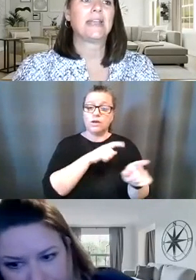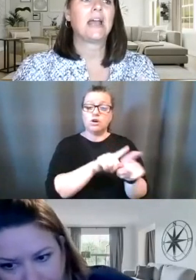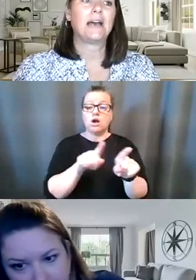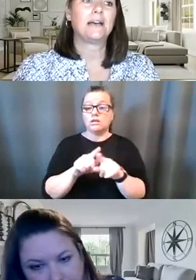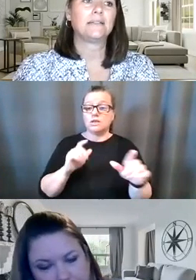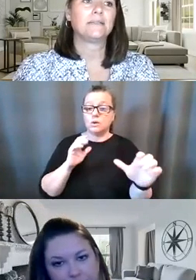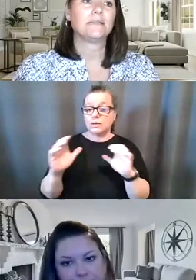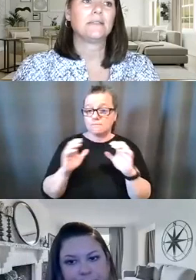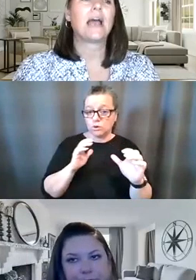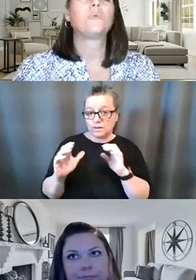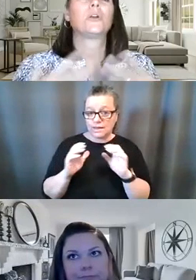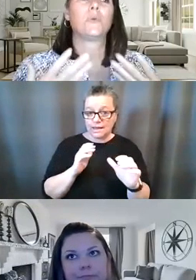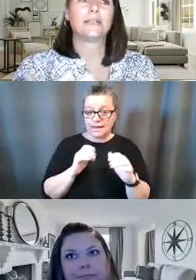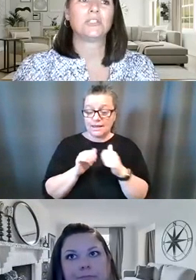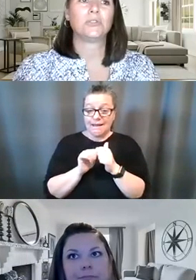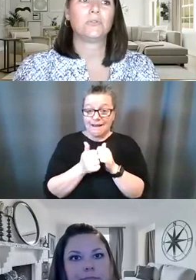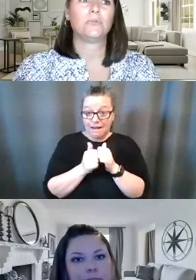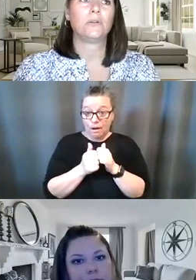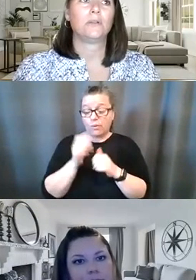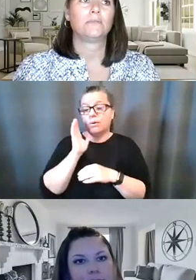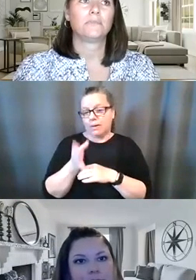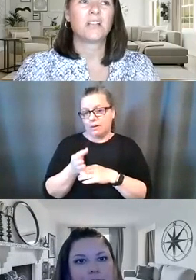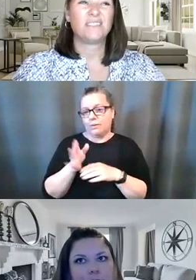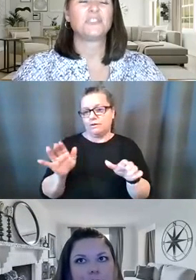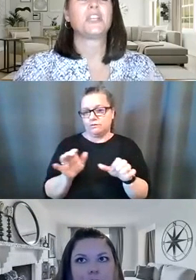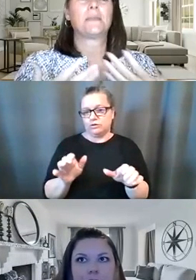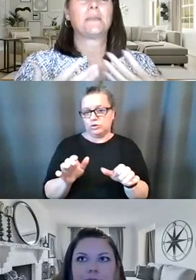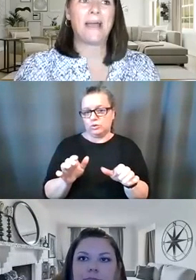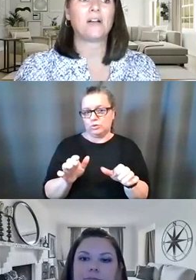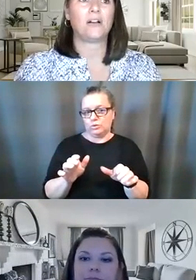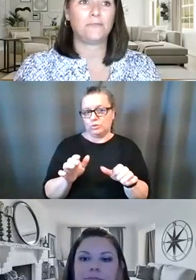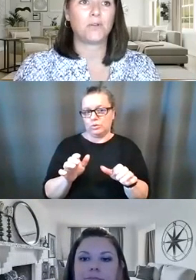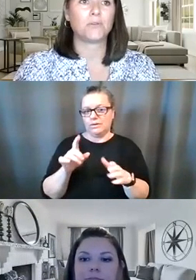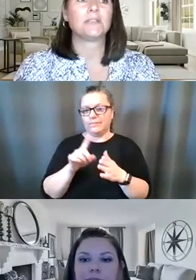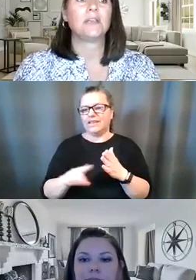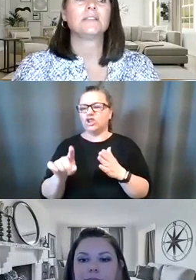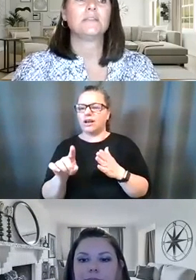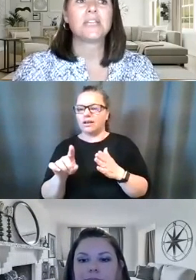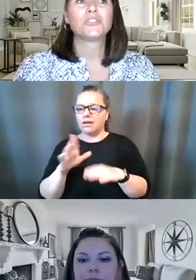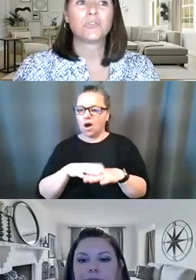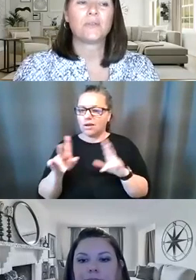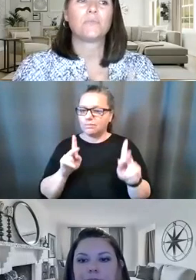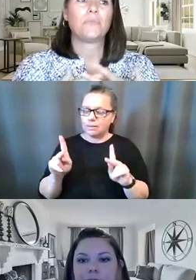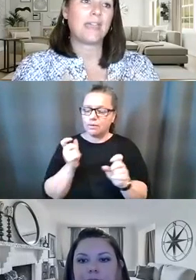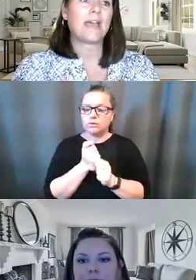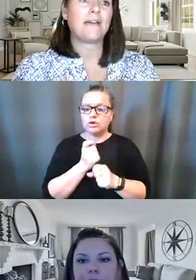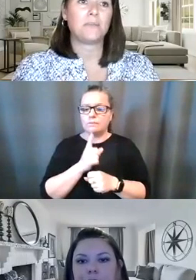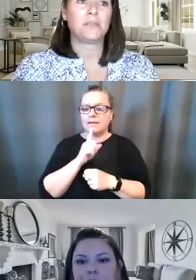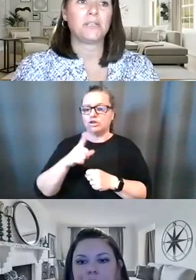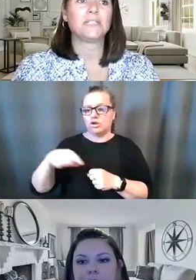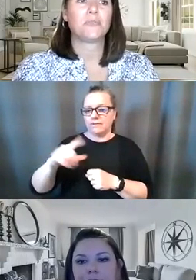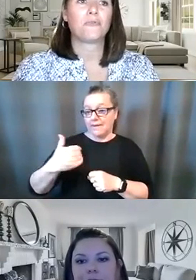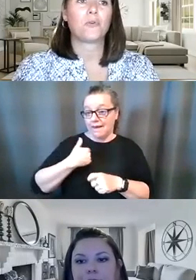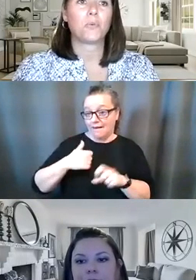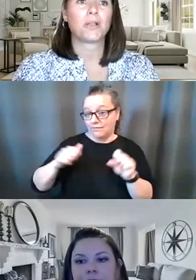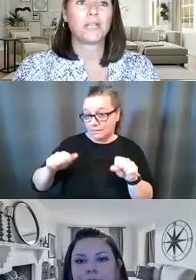communicating how we're going to kind of check back on folks to make sure that they have the ability